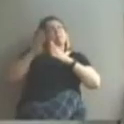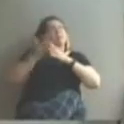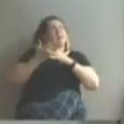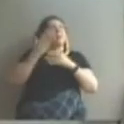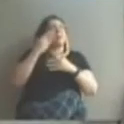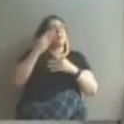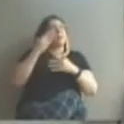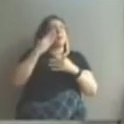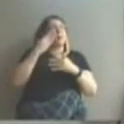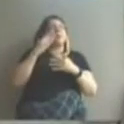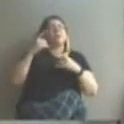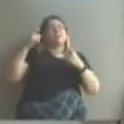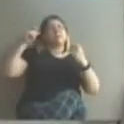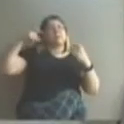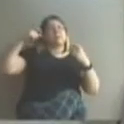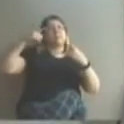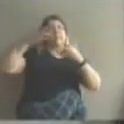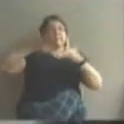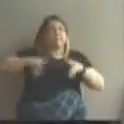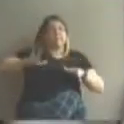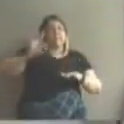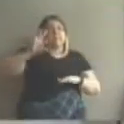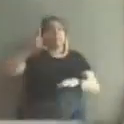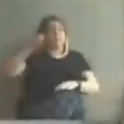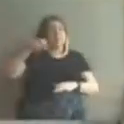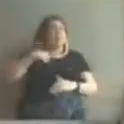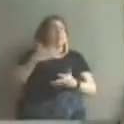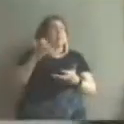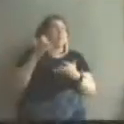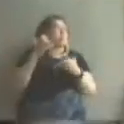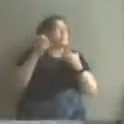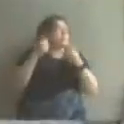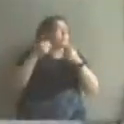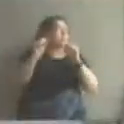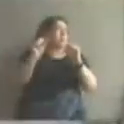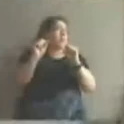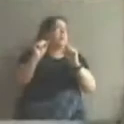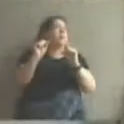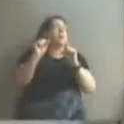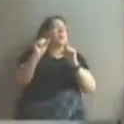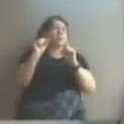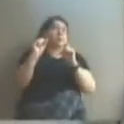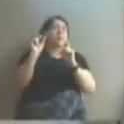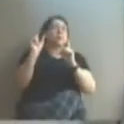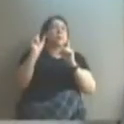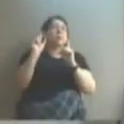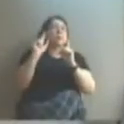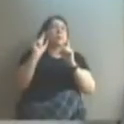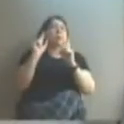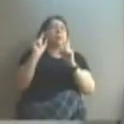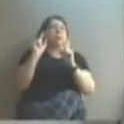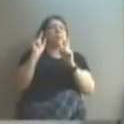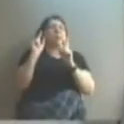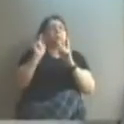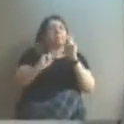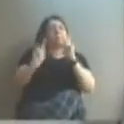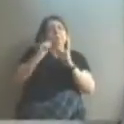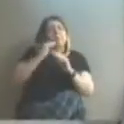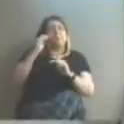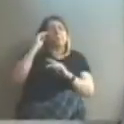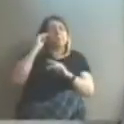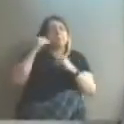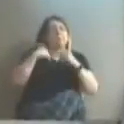lose signal at 9:30. So I want to be able to try and get those that are listening at home a full